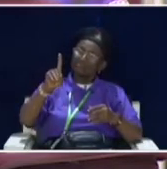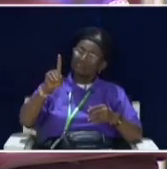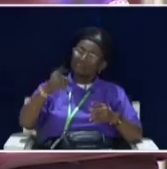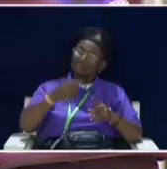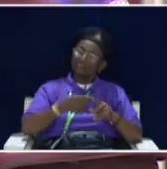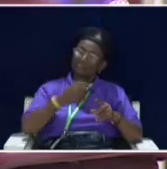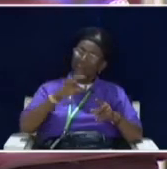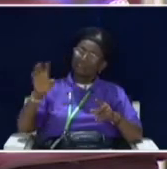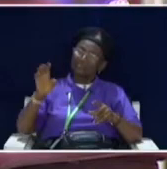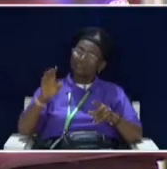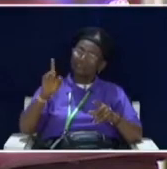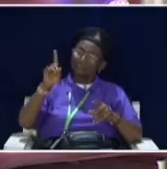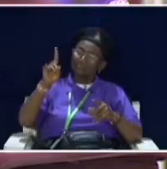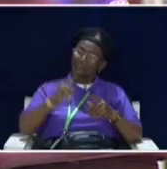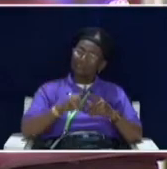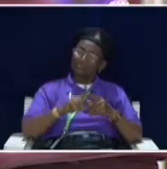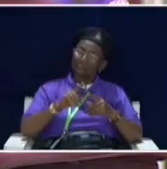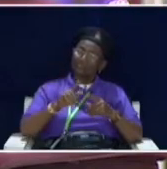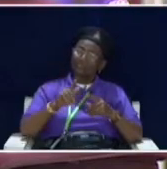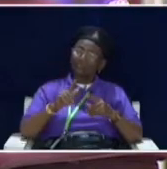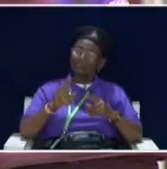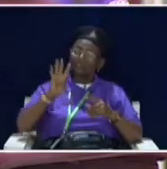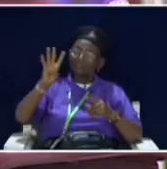logoji ese kini de kerin le logoji.